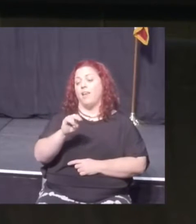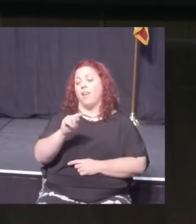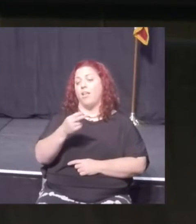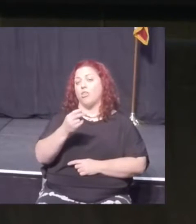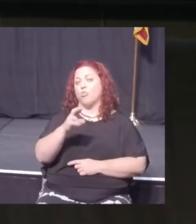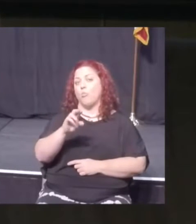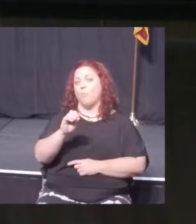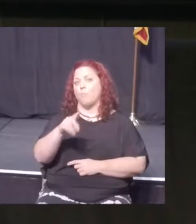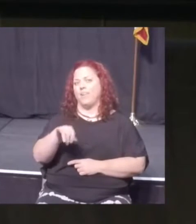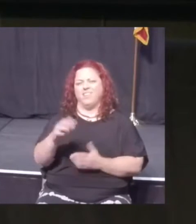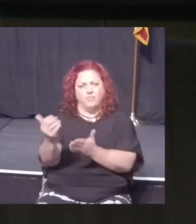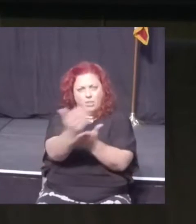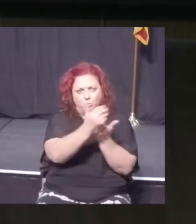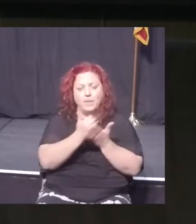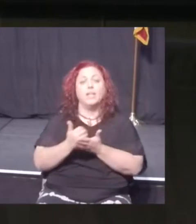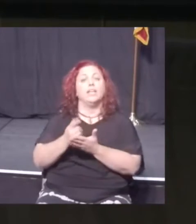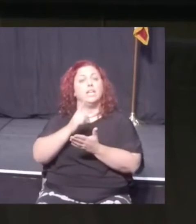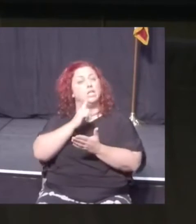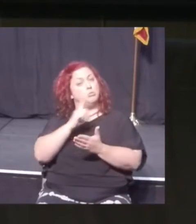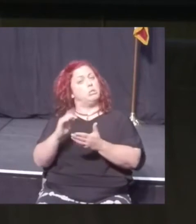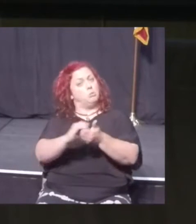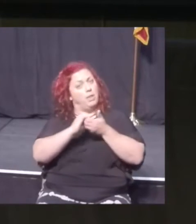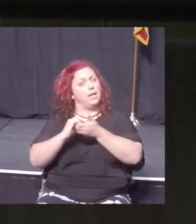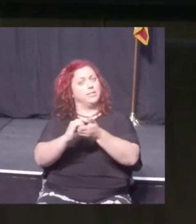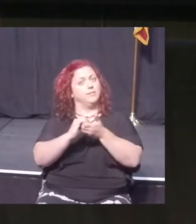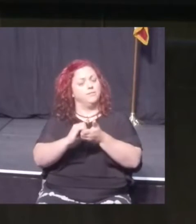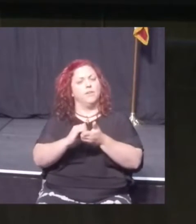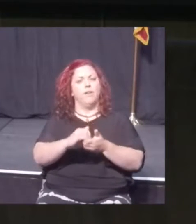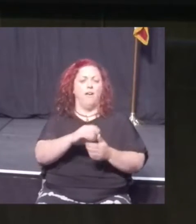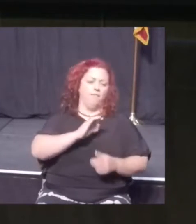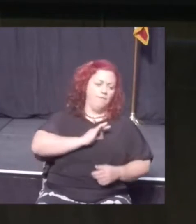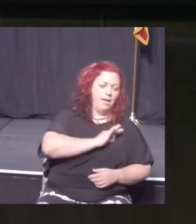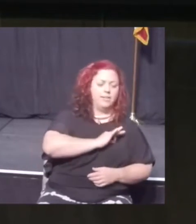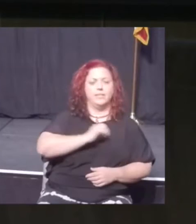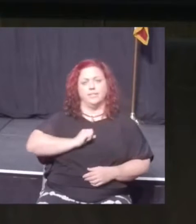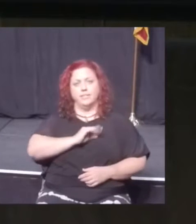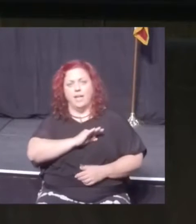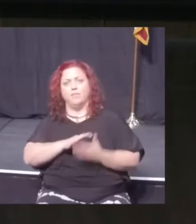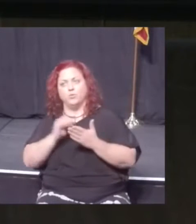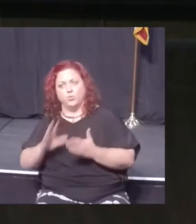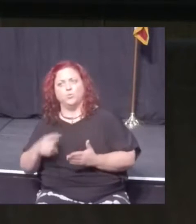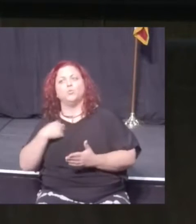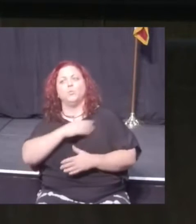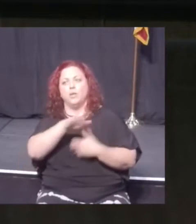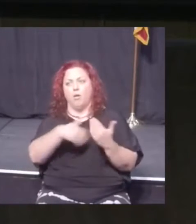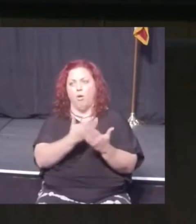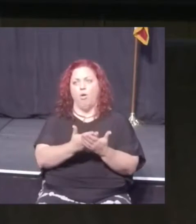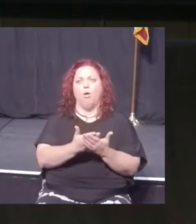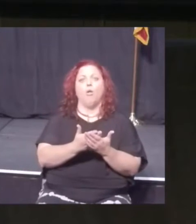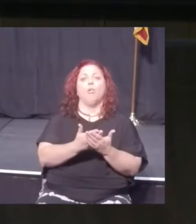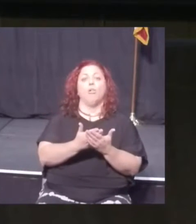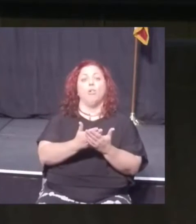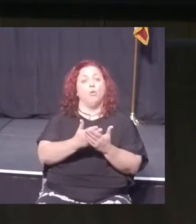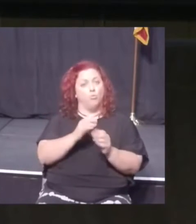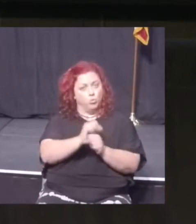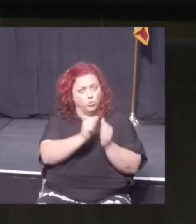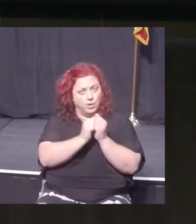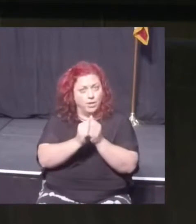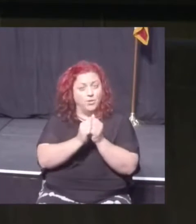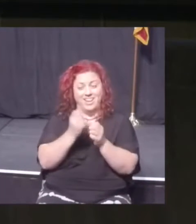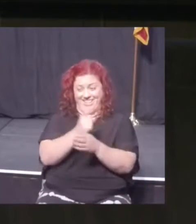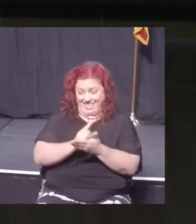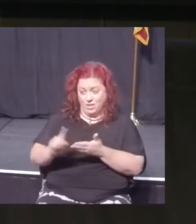enterprise. Faculty, staff, students, we all play a part. Next week, we officially